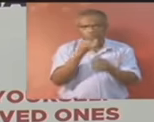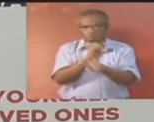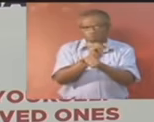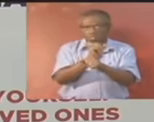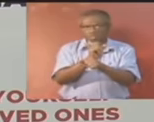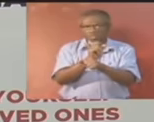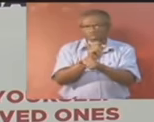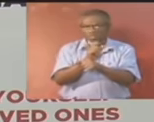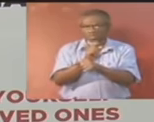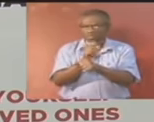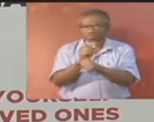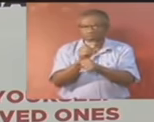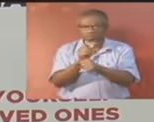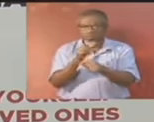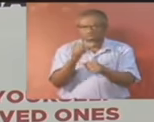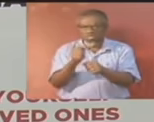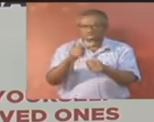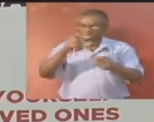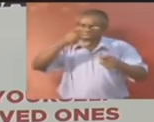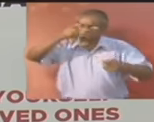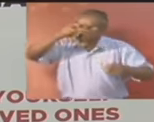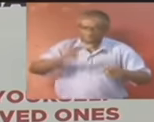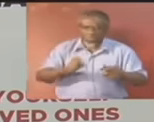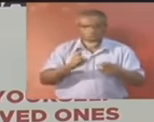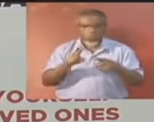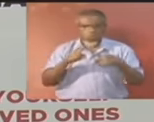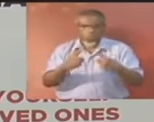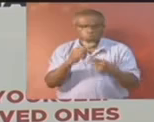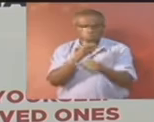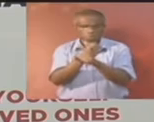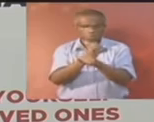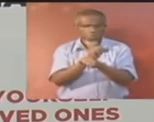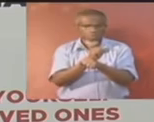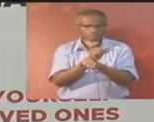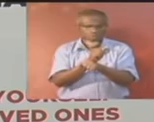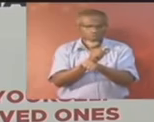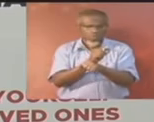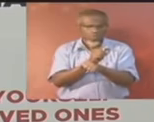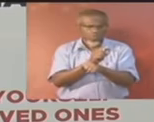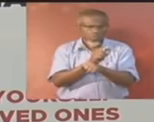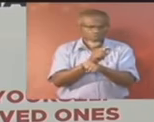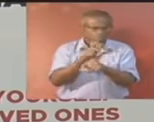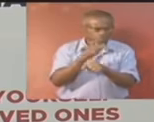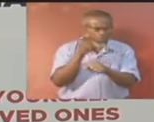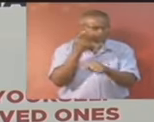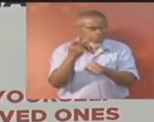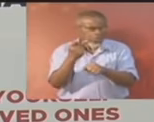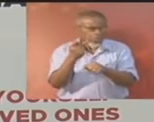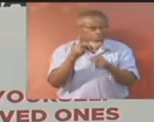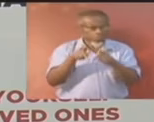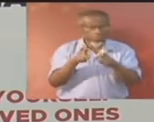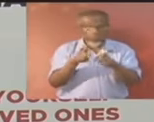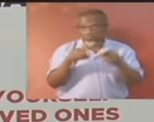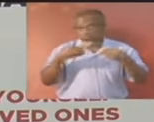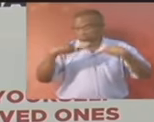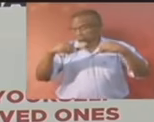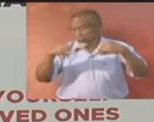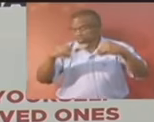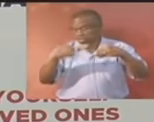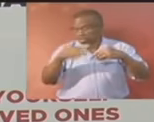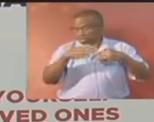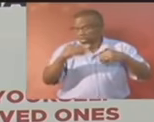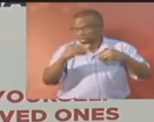itinerant vendors, where we saw the long lines, where we saw the improper use of masks. This is public information. This is not hearsay. And